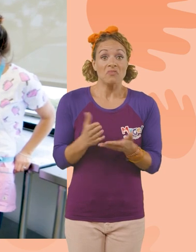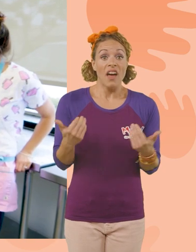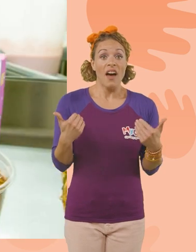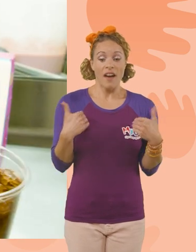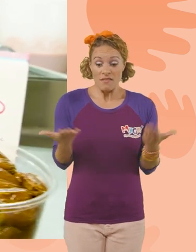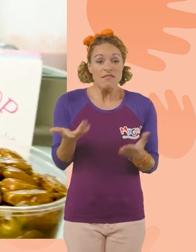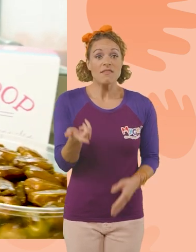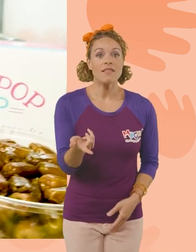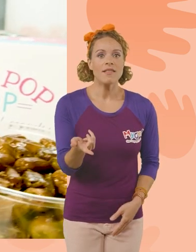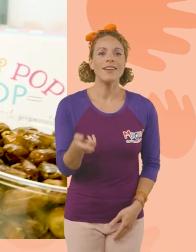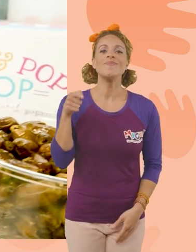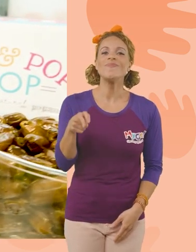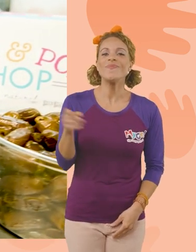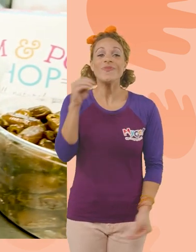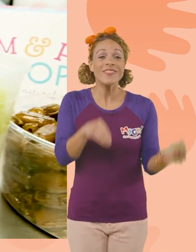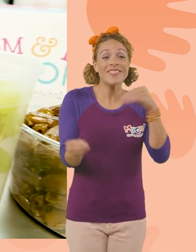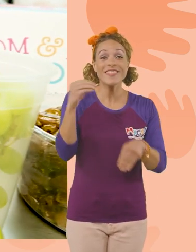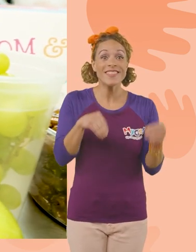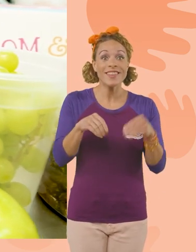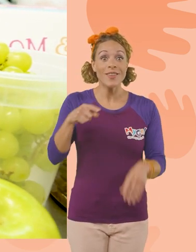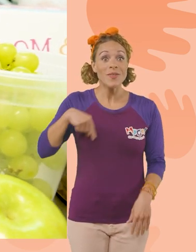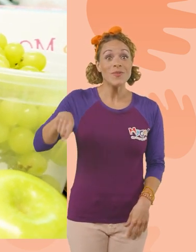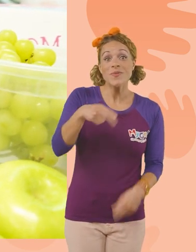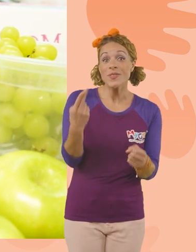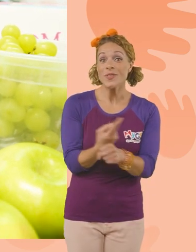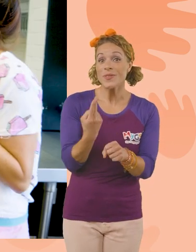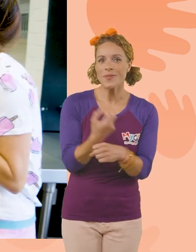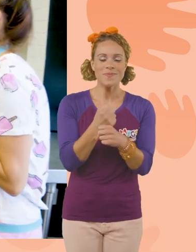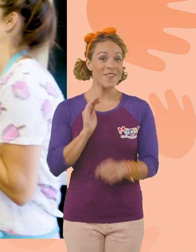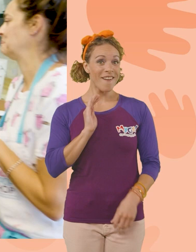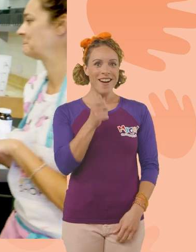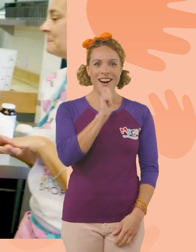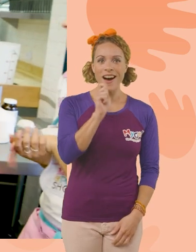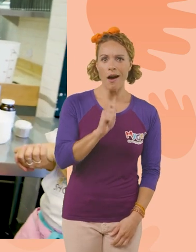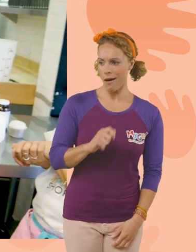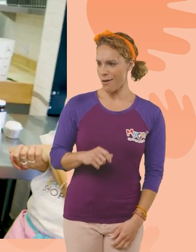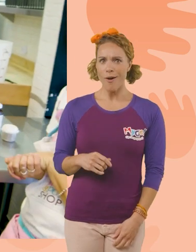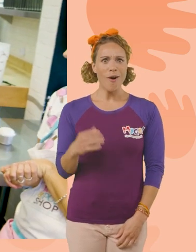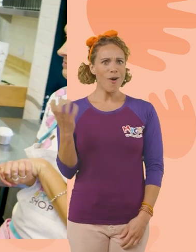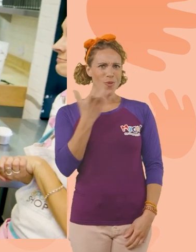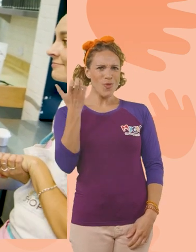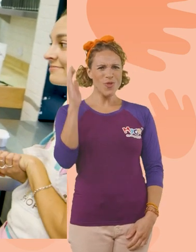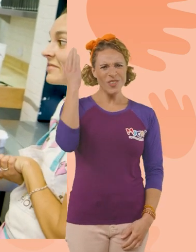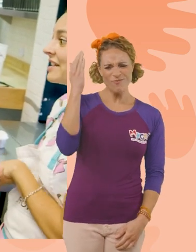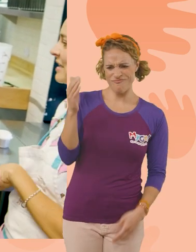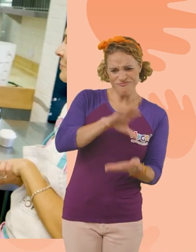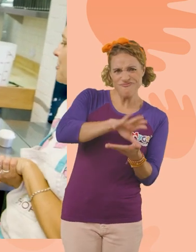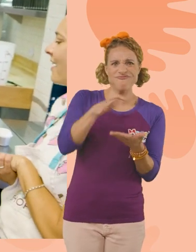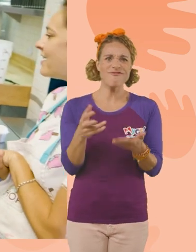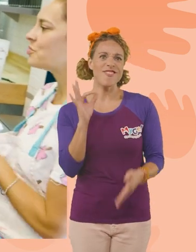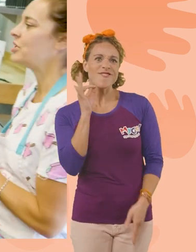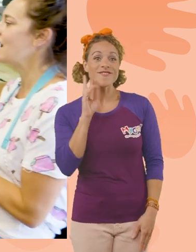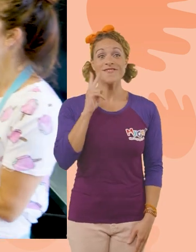what do we have here? So, these are all the ingredients we use to make our popsicles. Ooh, it looks like a bunch of fruit and vegetables.